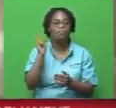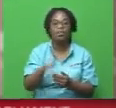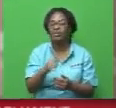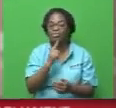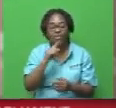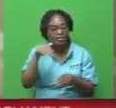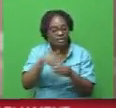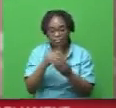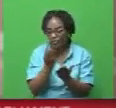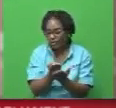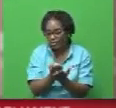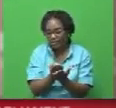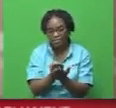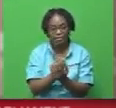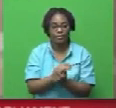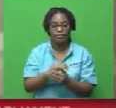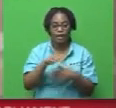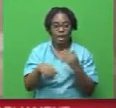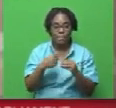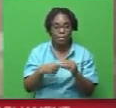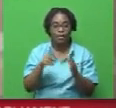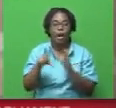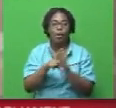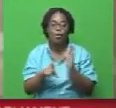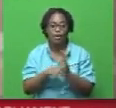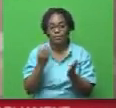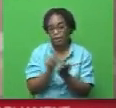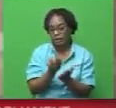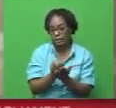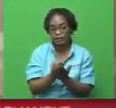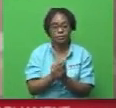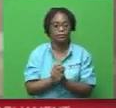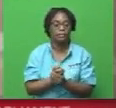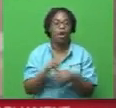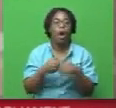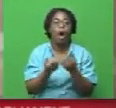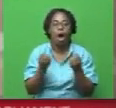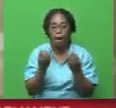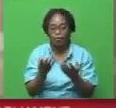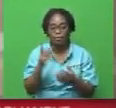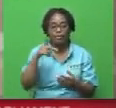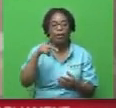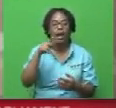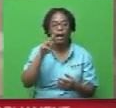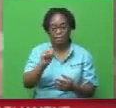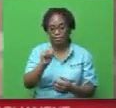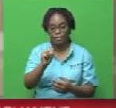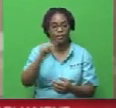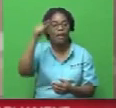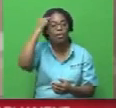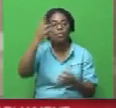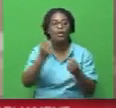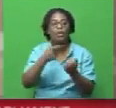body, or otherwise for legal fees, it is at their own will and discretion. And they hid for years and years and